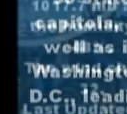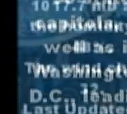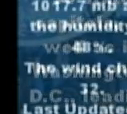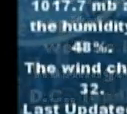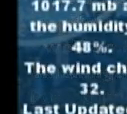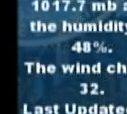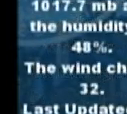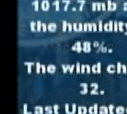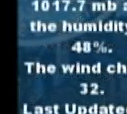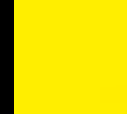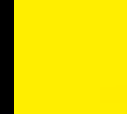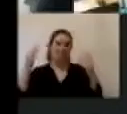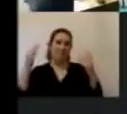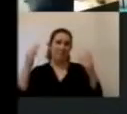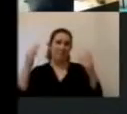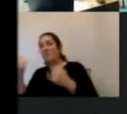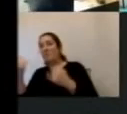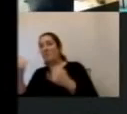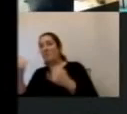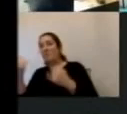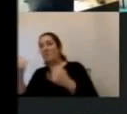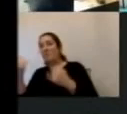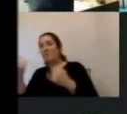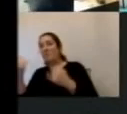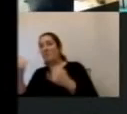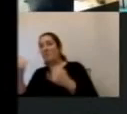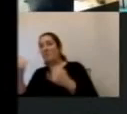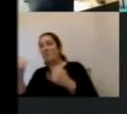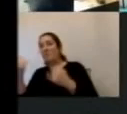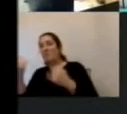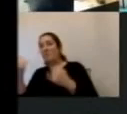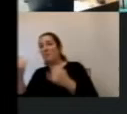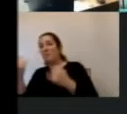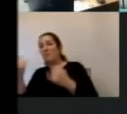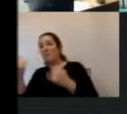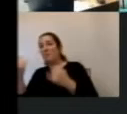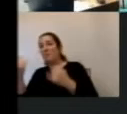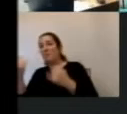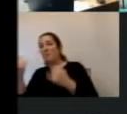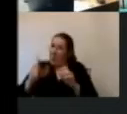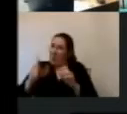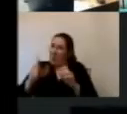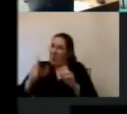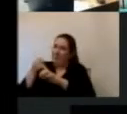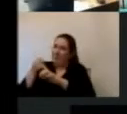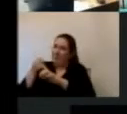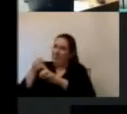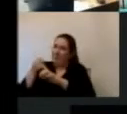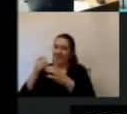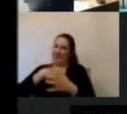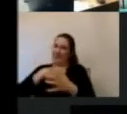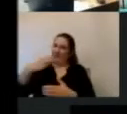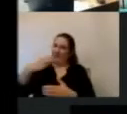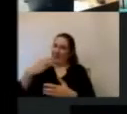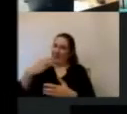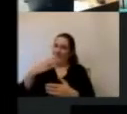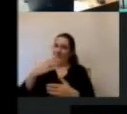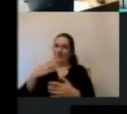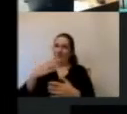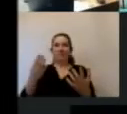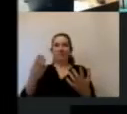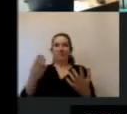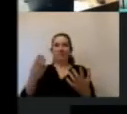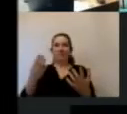just to have captions on only TVs in the establishments. So we're going